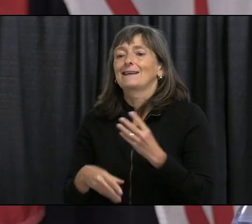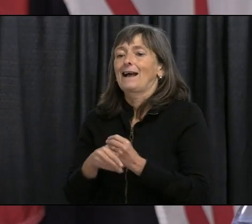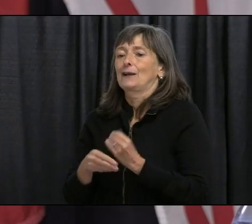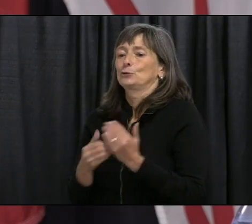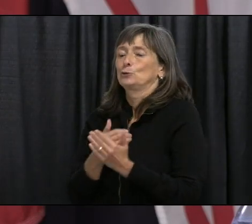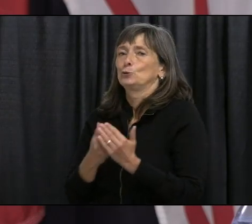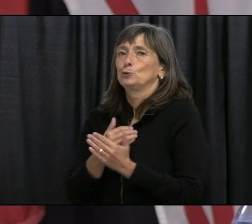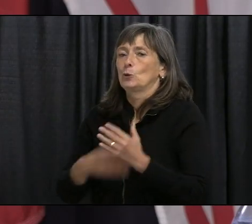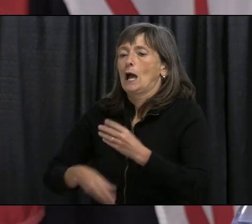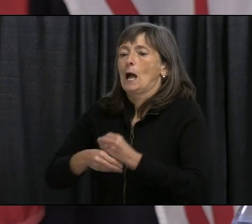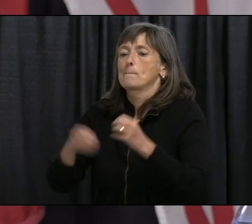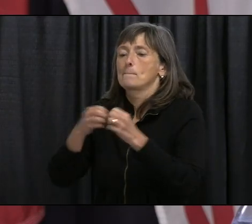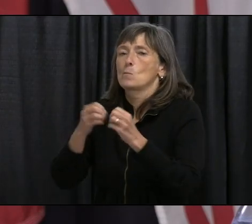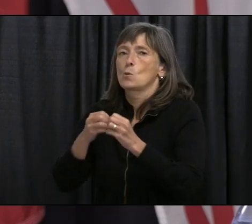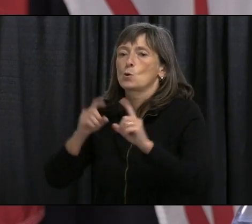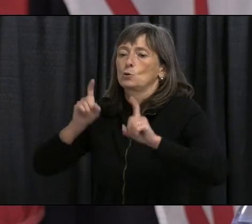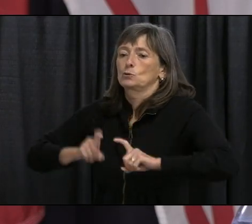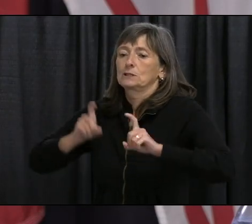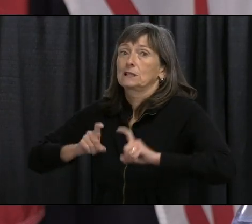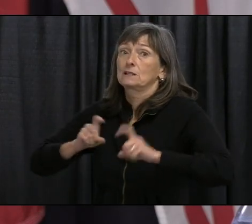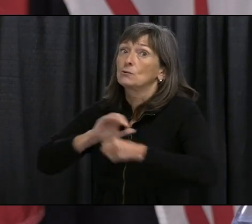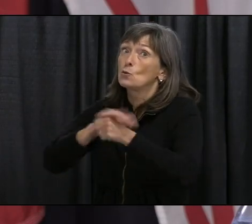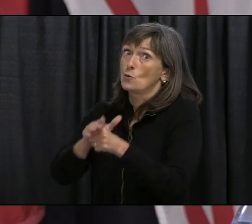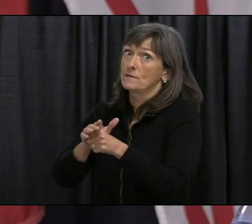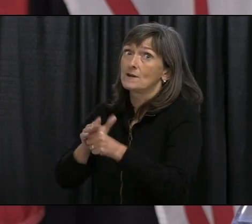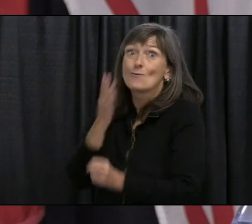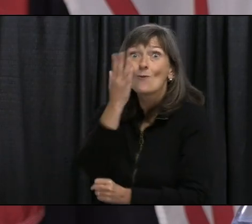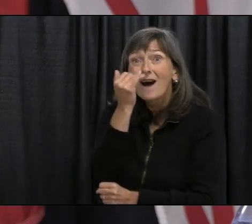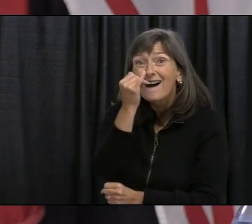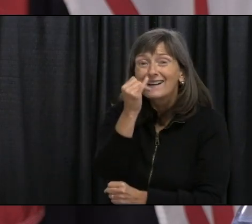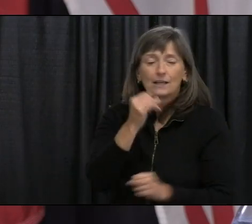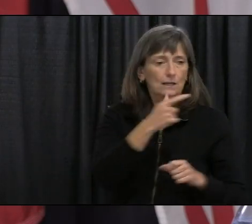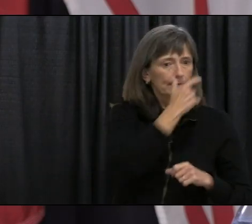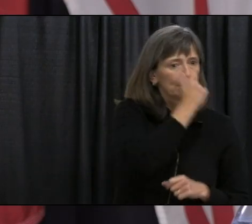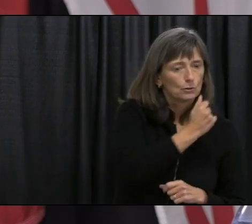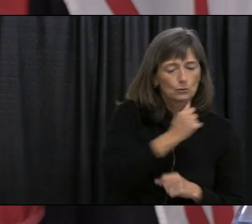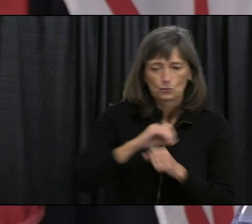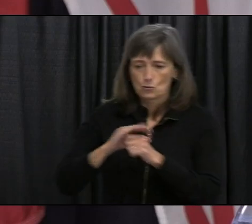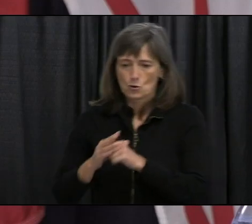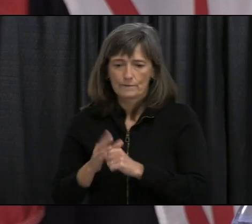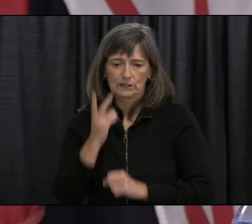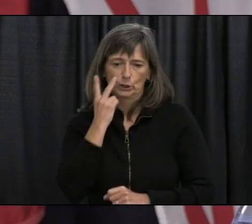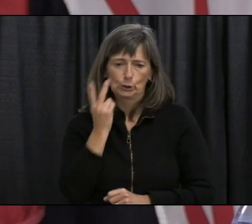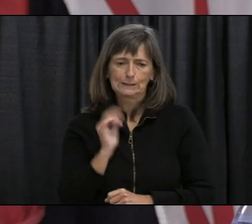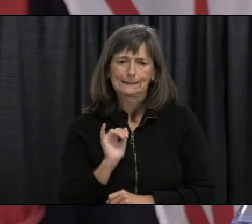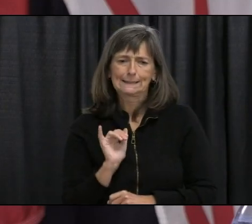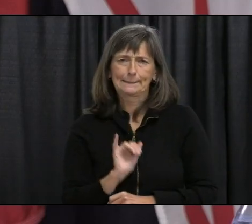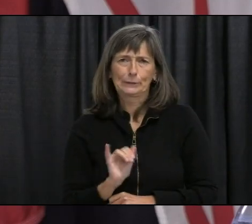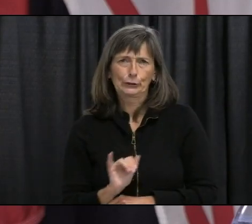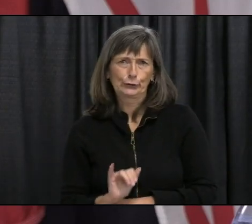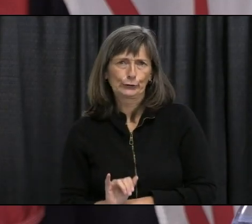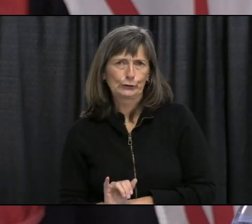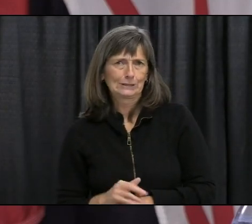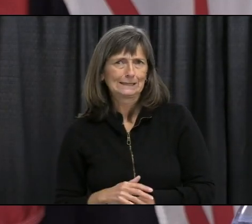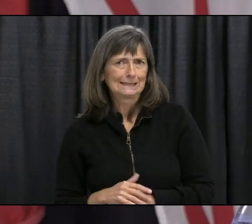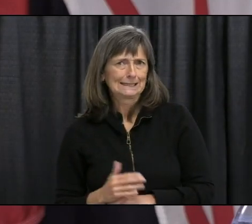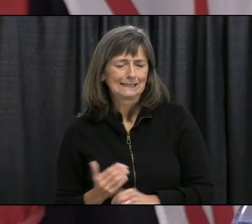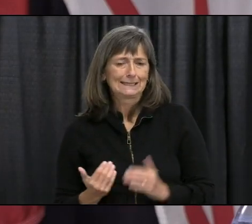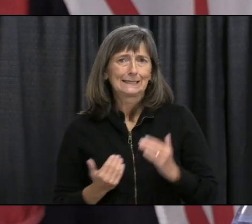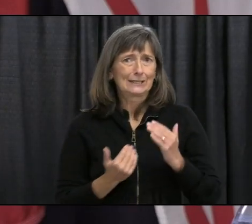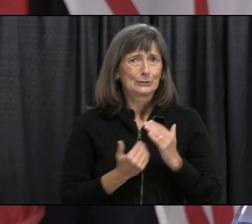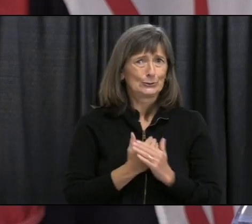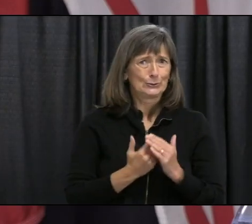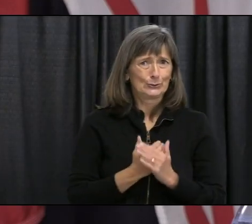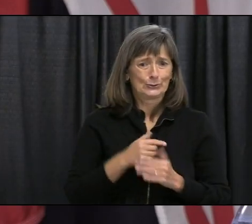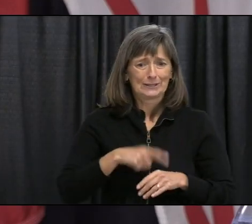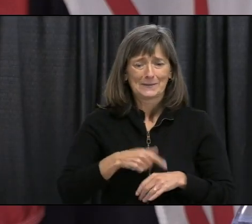example, for COVID-19, because of the confusion that this will bring over the course of the winter season.